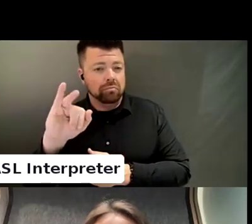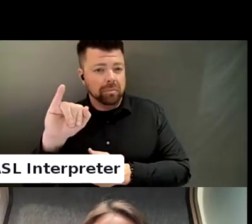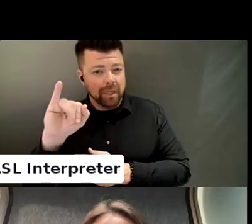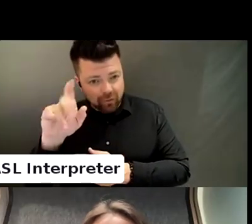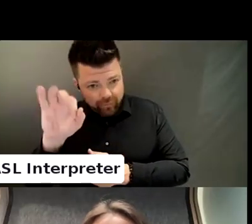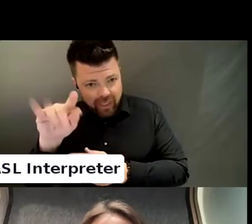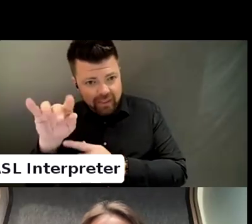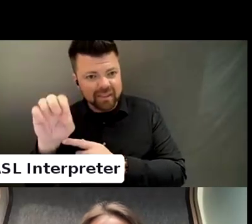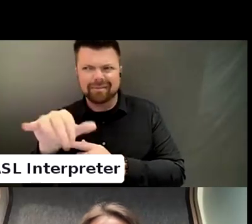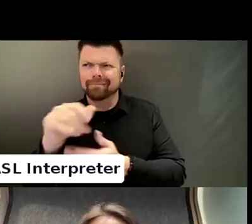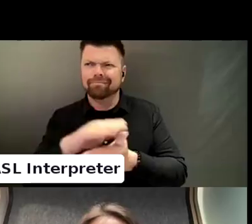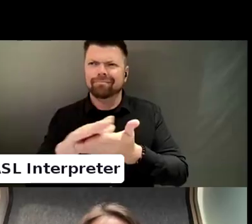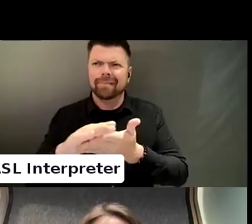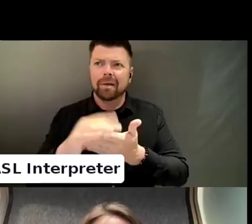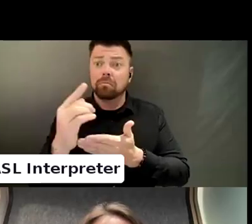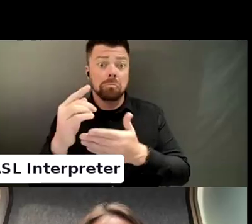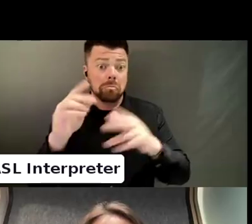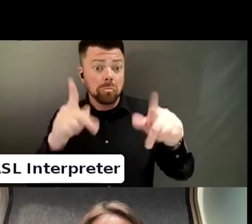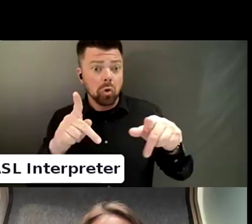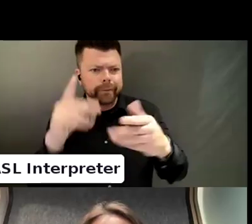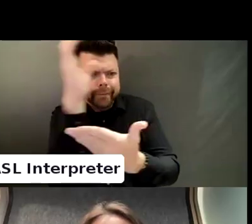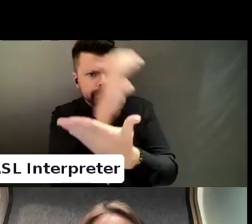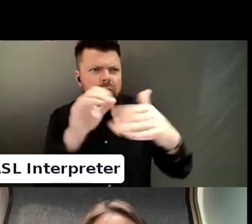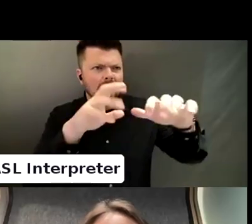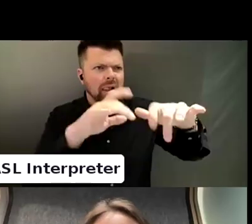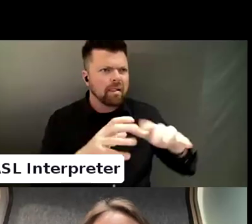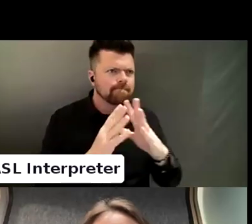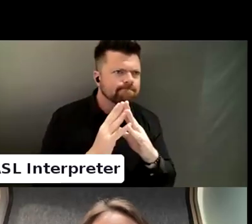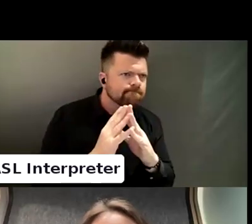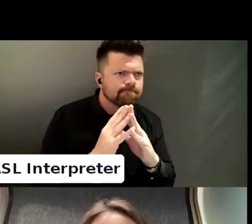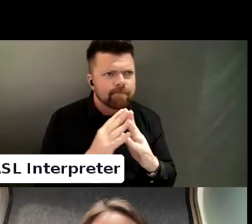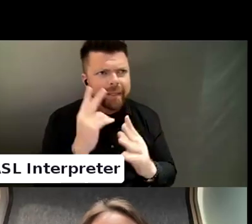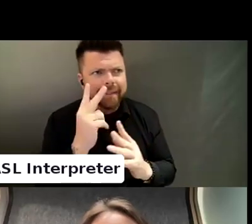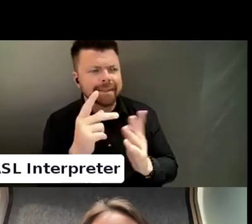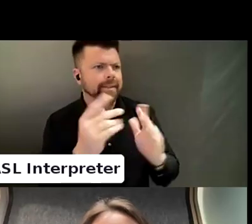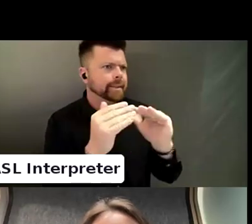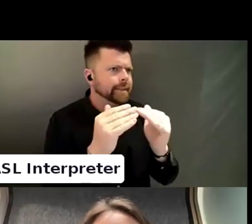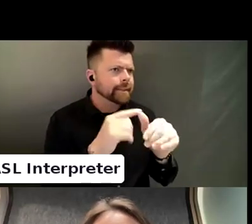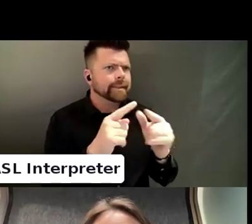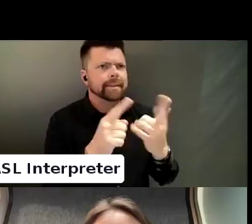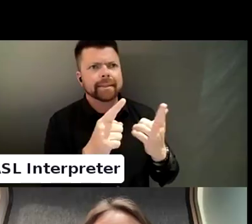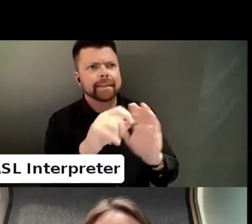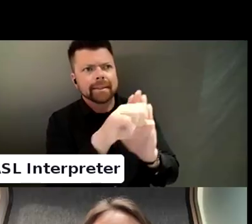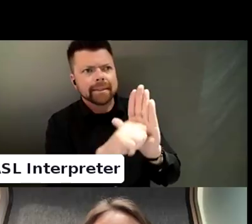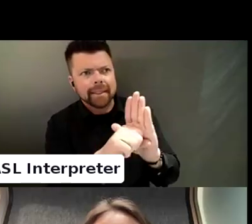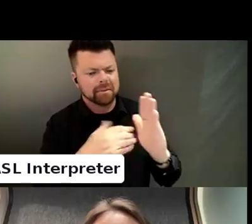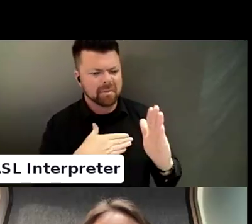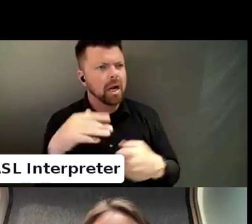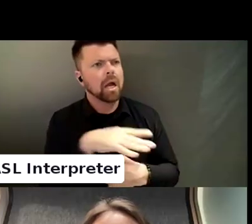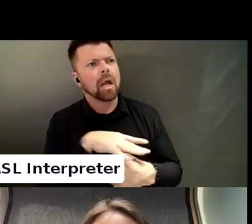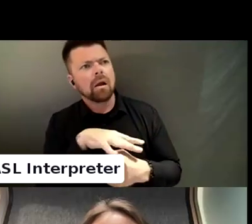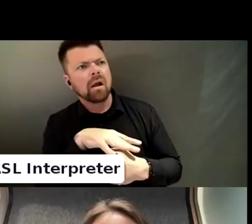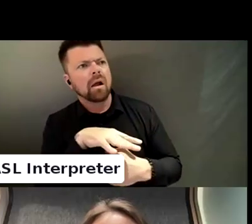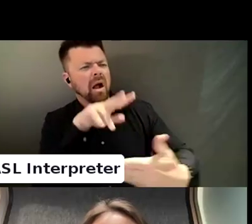also select for either cities or states in particular that you happen to live in. So you can look for